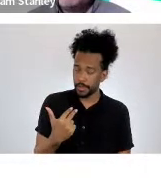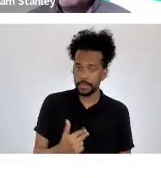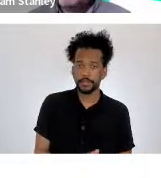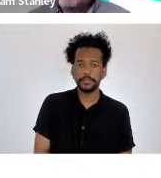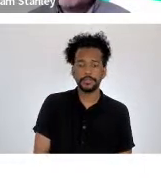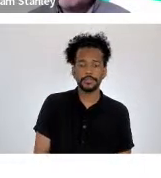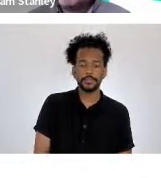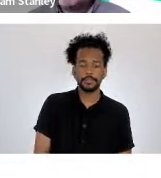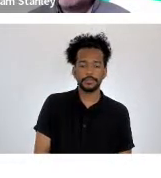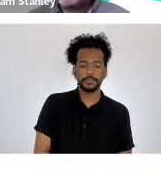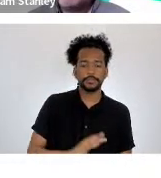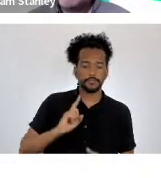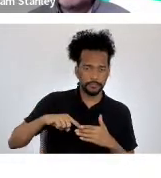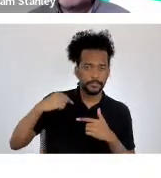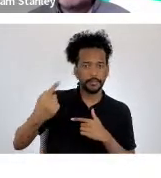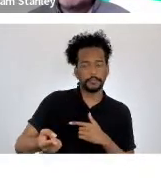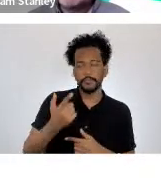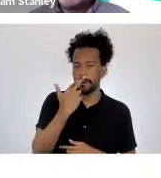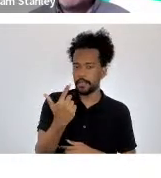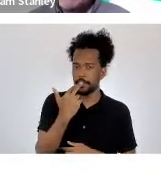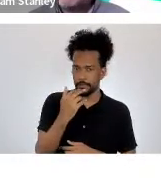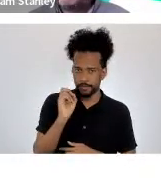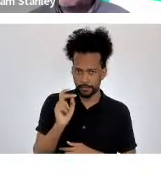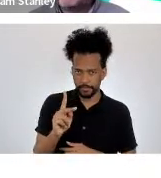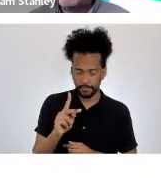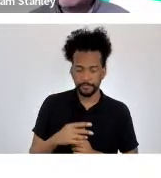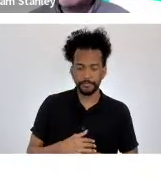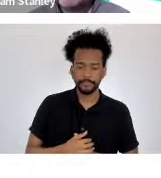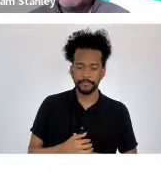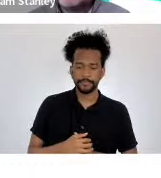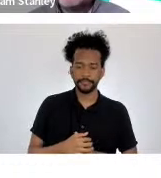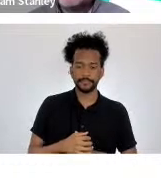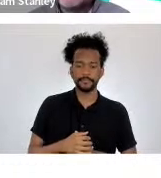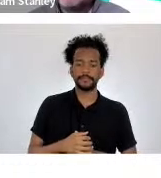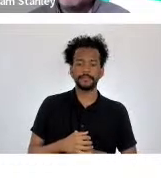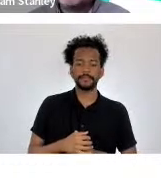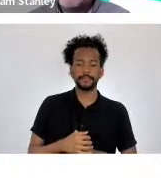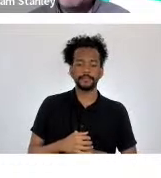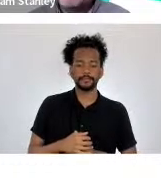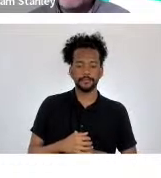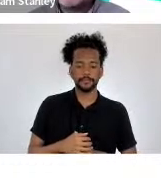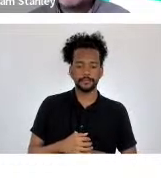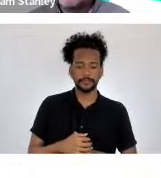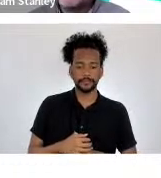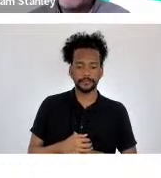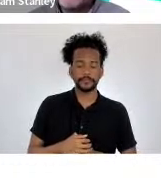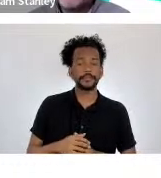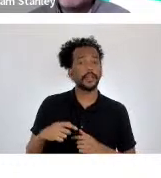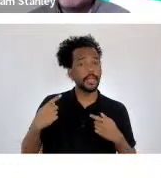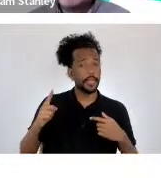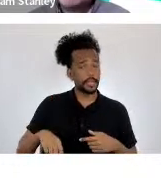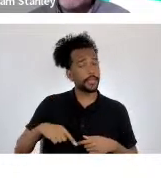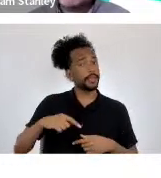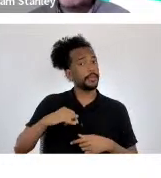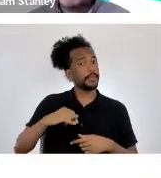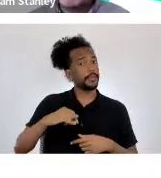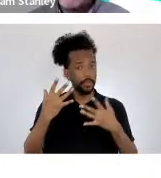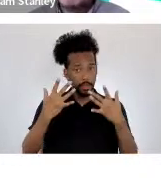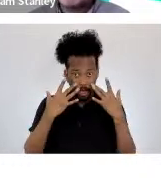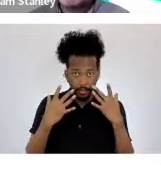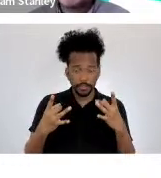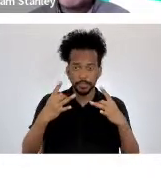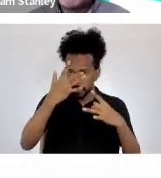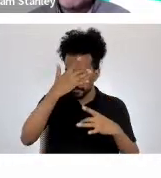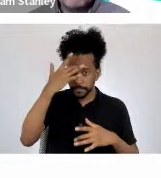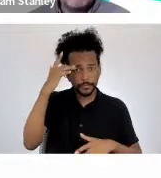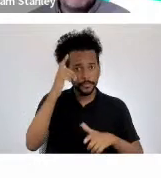So we feel strongly that it's important to listen carefully to the voices of those people at whom these technologies are